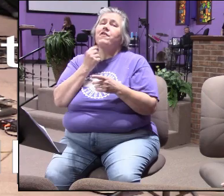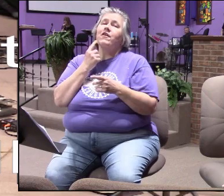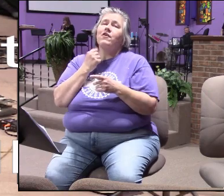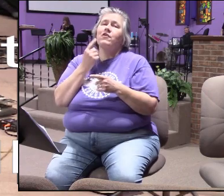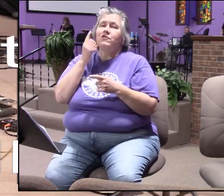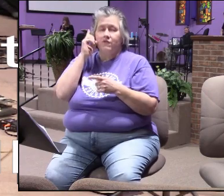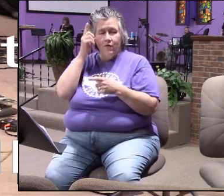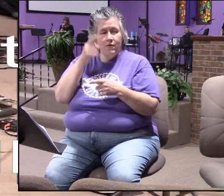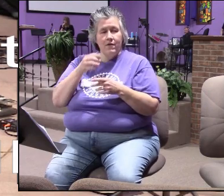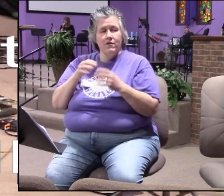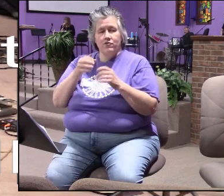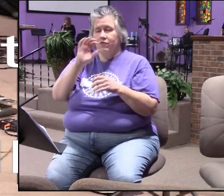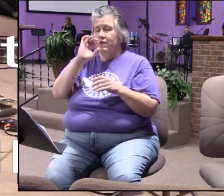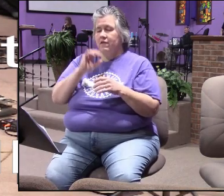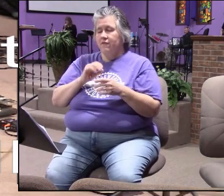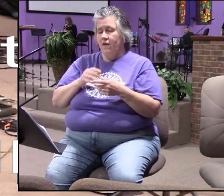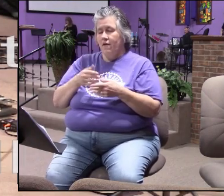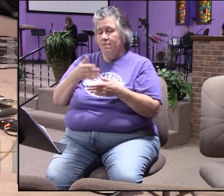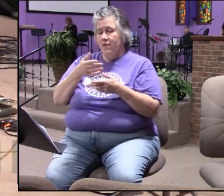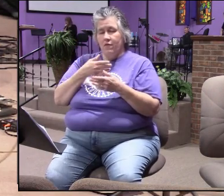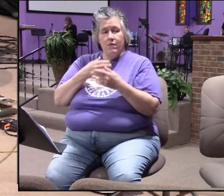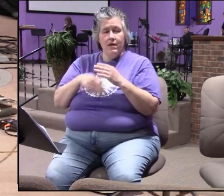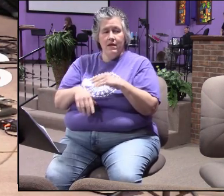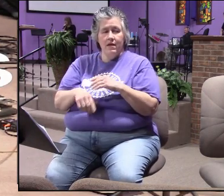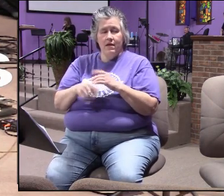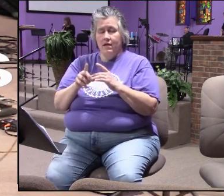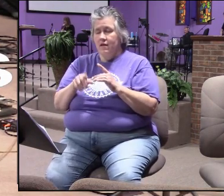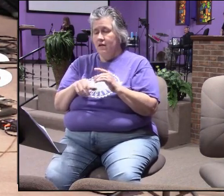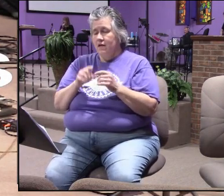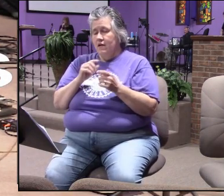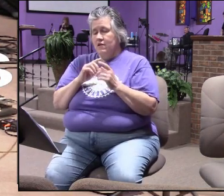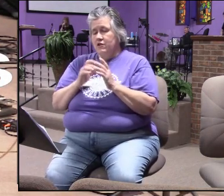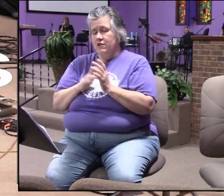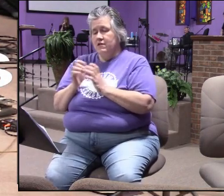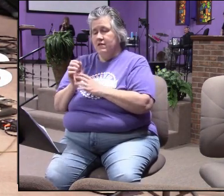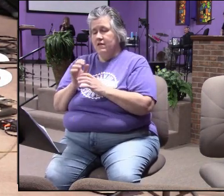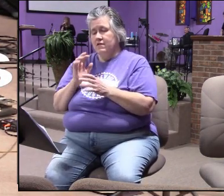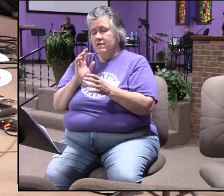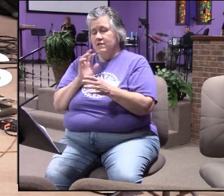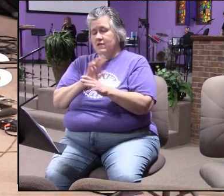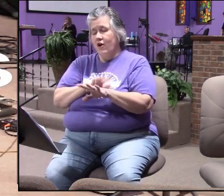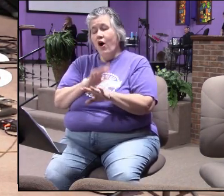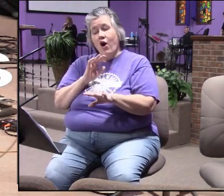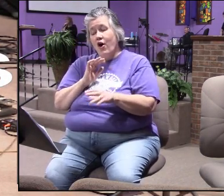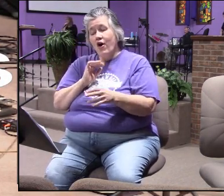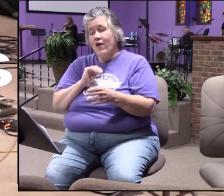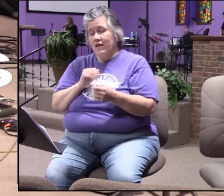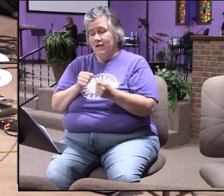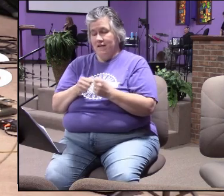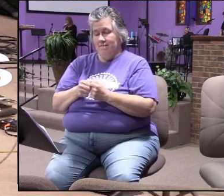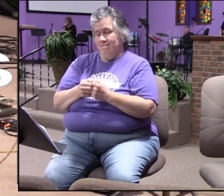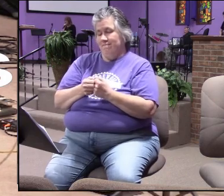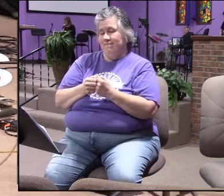thirst for a drink from the well Jesus is calling